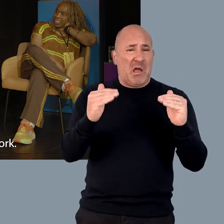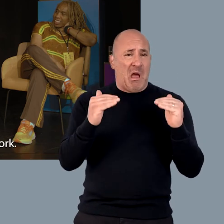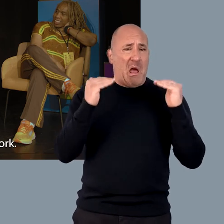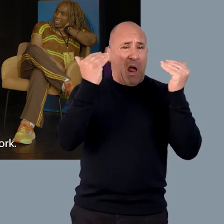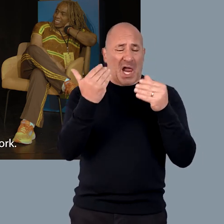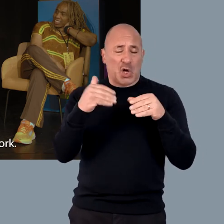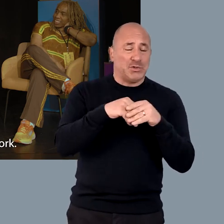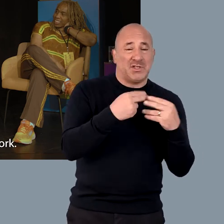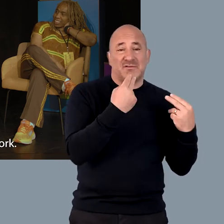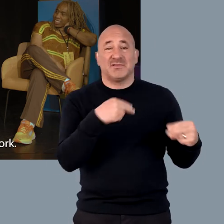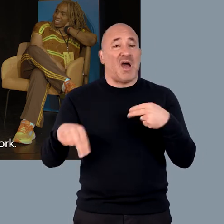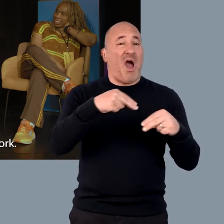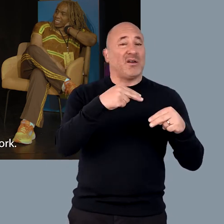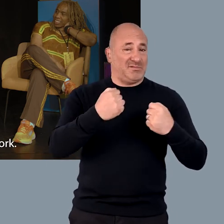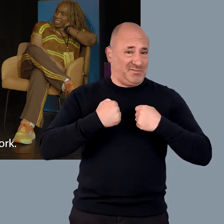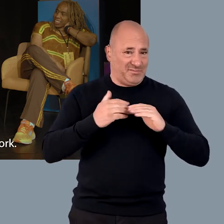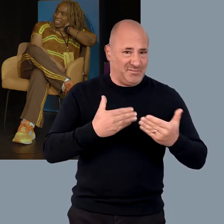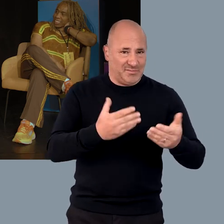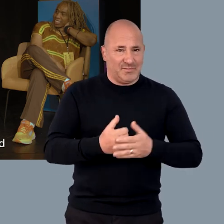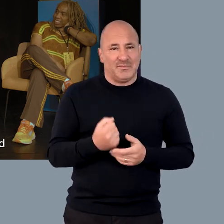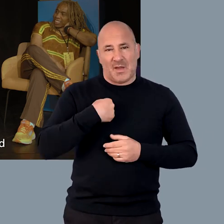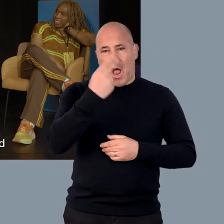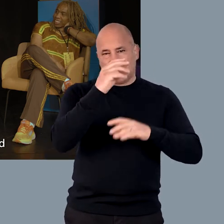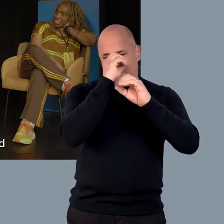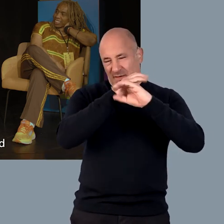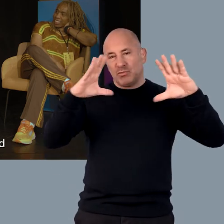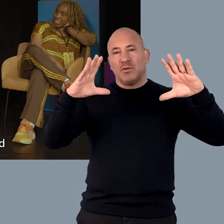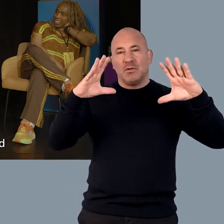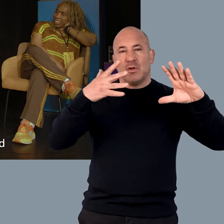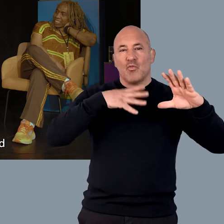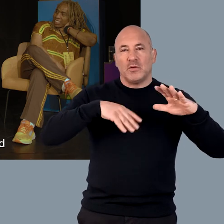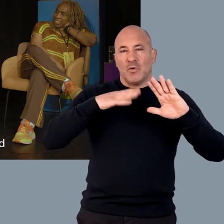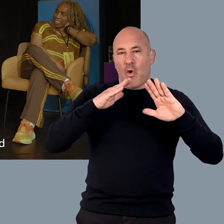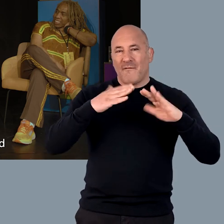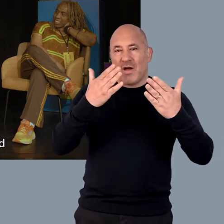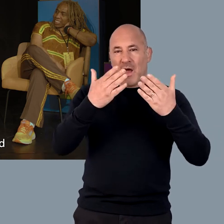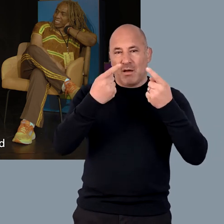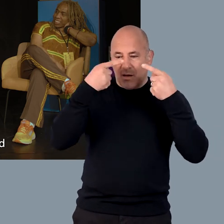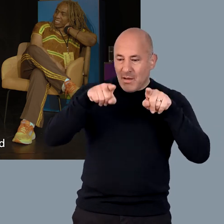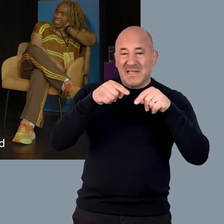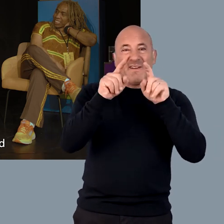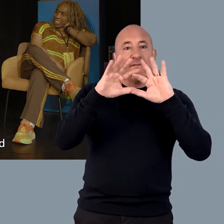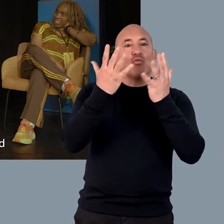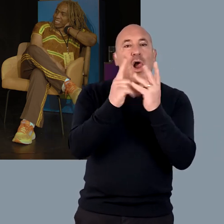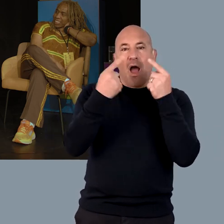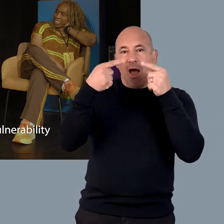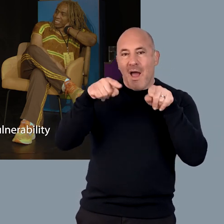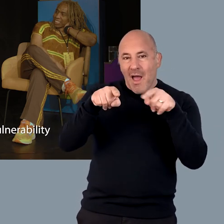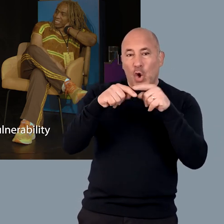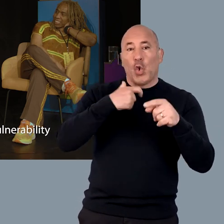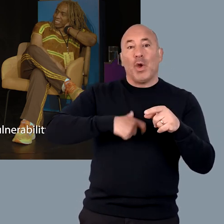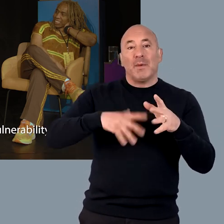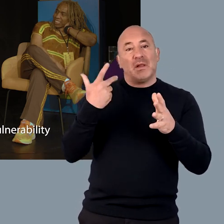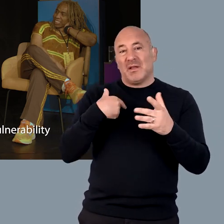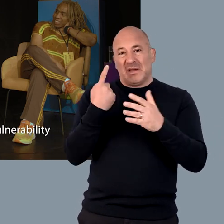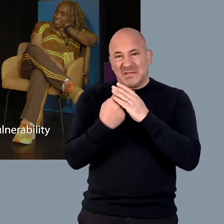presenting world-class inclusive dance work and our artistic vision is to offer a window into a parallel world where